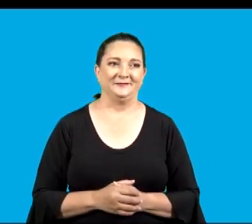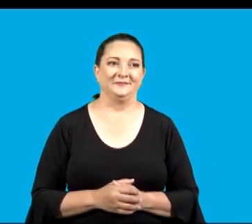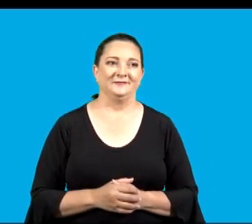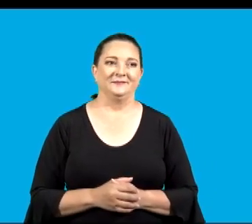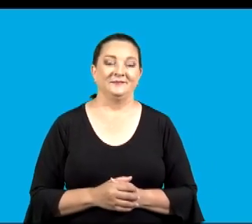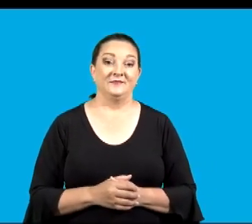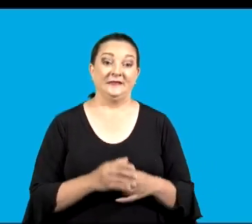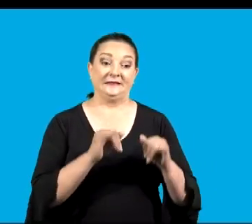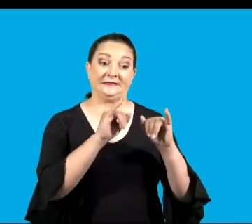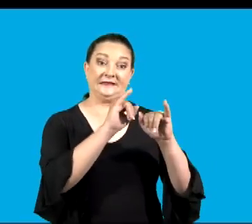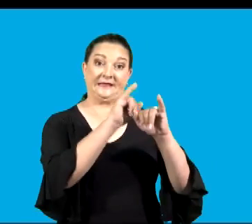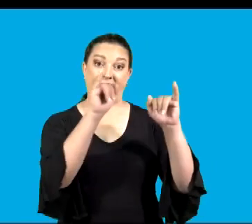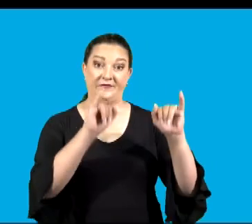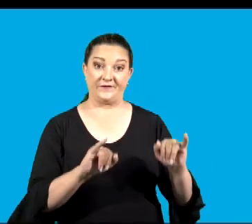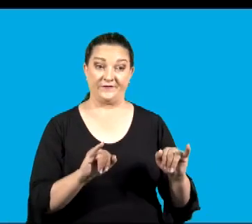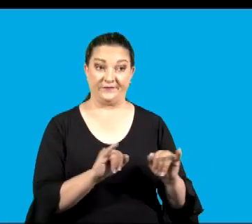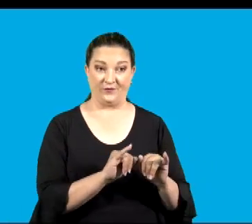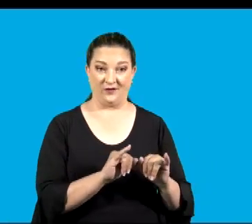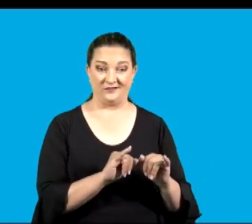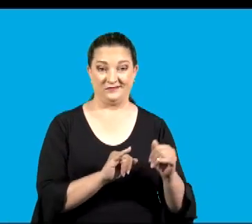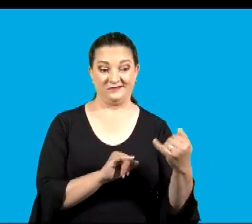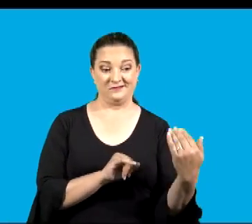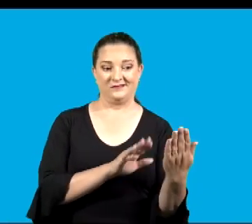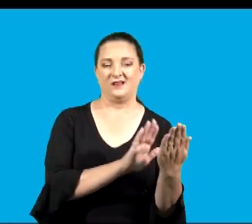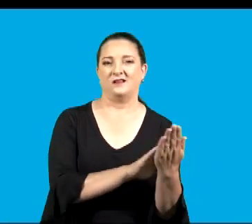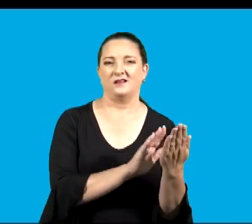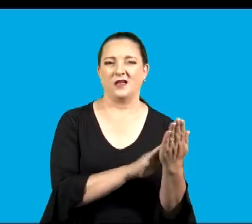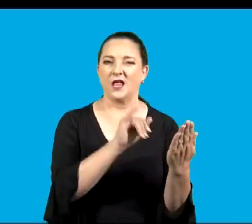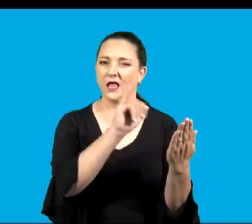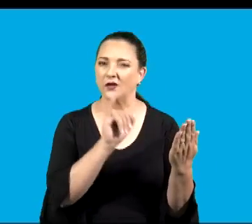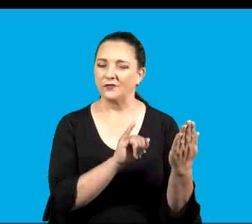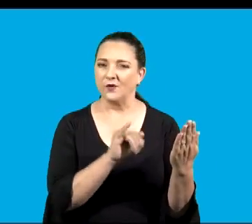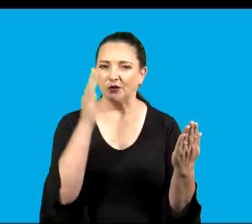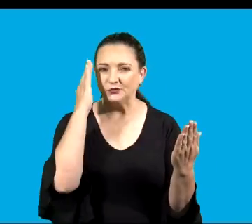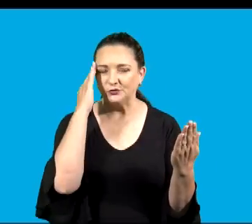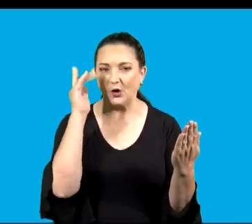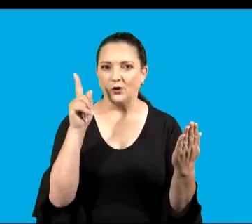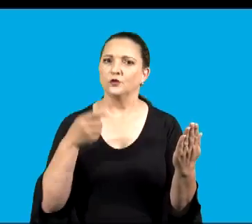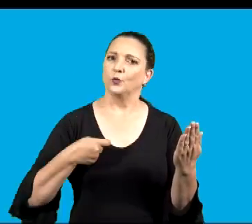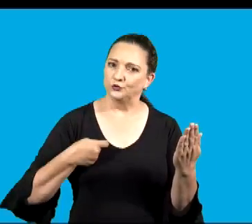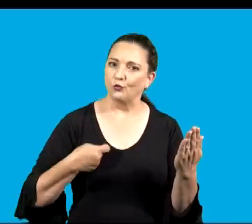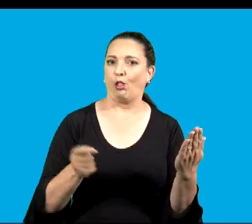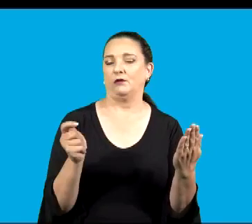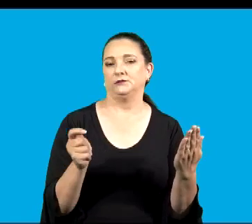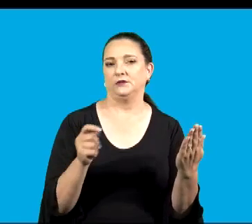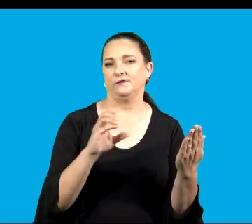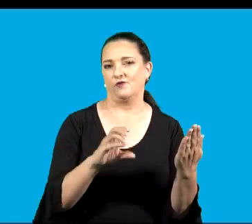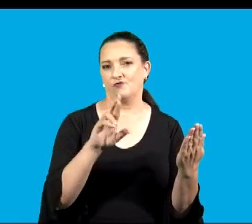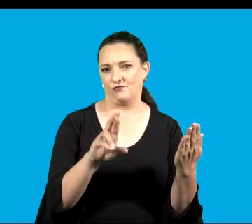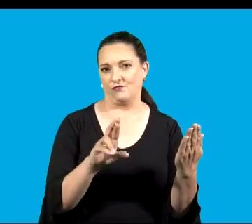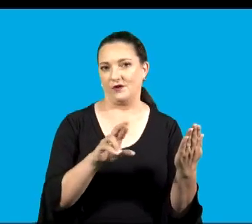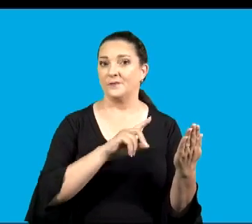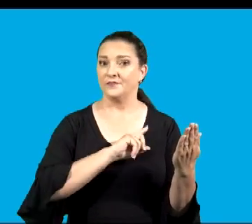reads, an invoice. I know that once I hear the word invoice, it means we sold goods on credit, so it